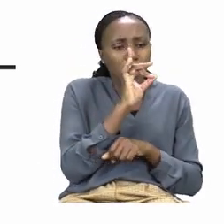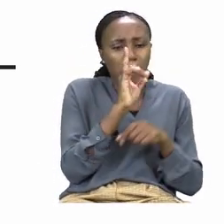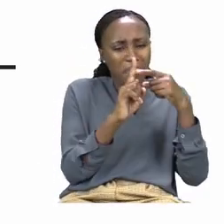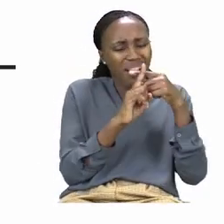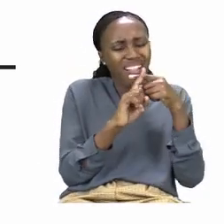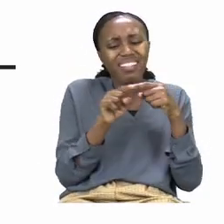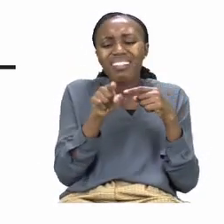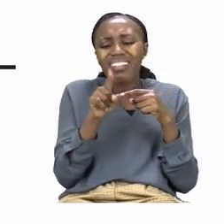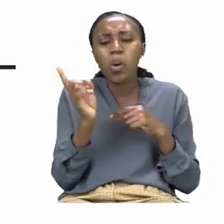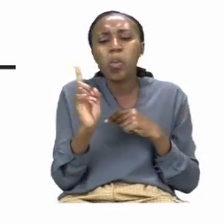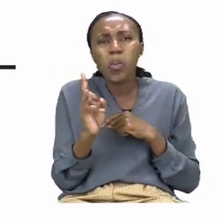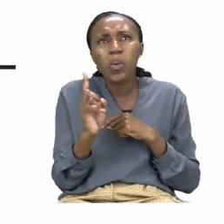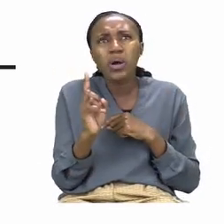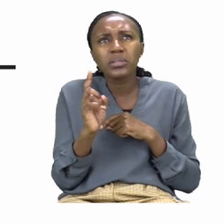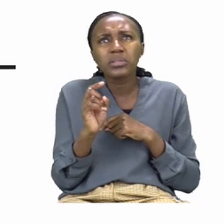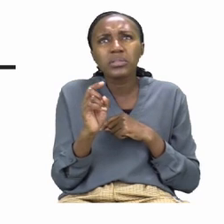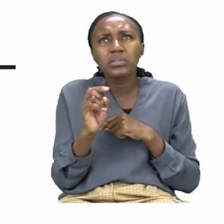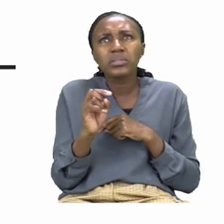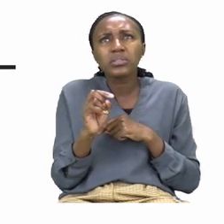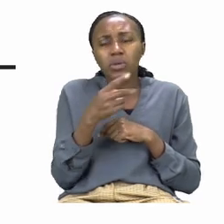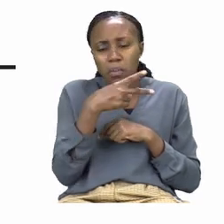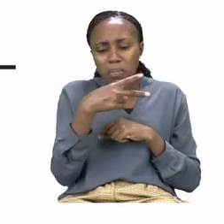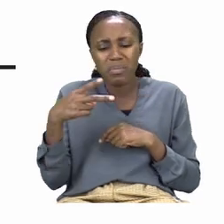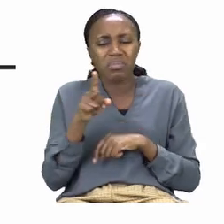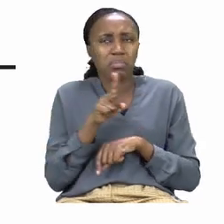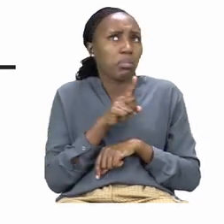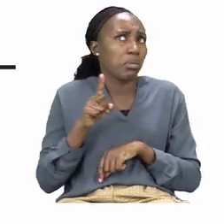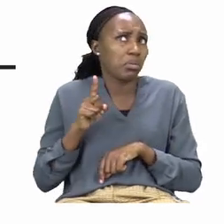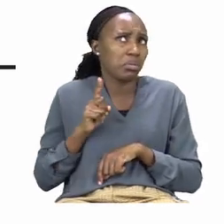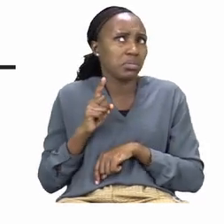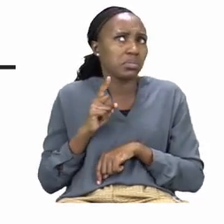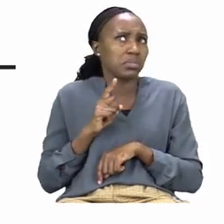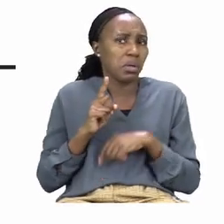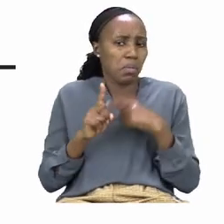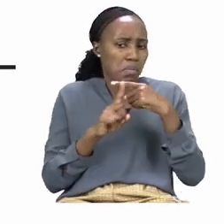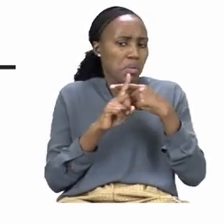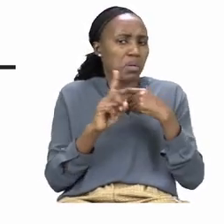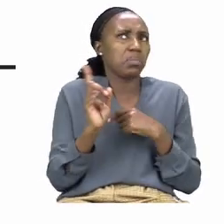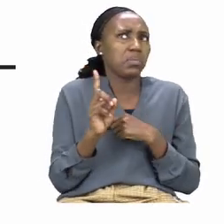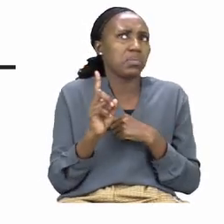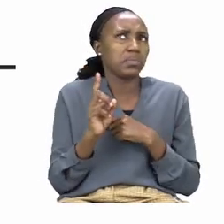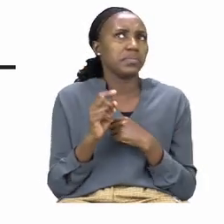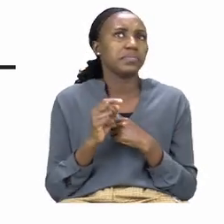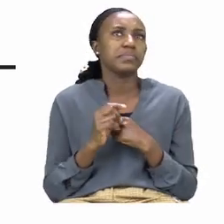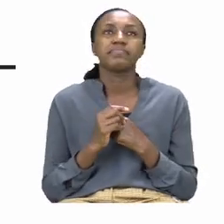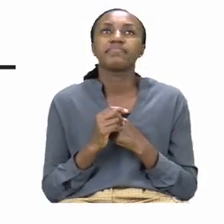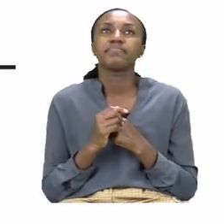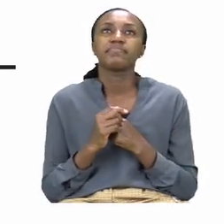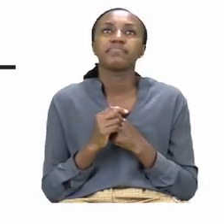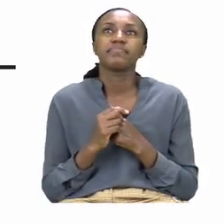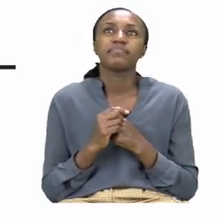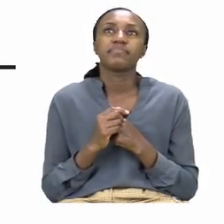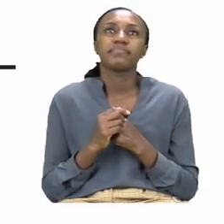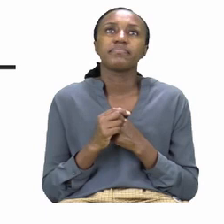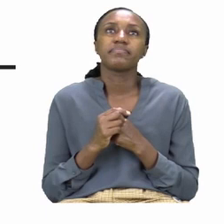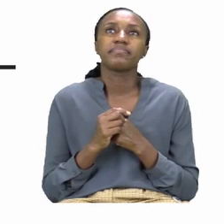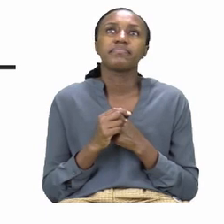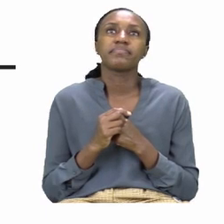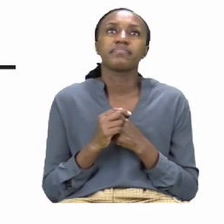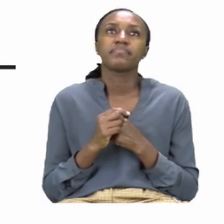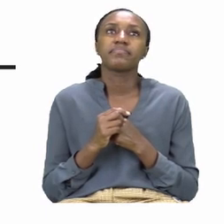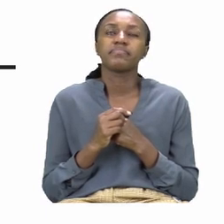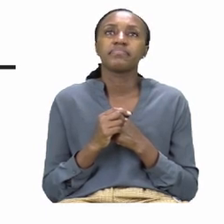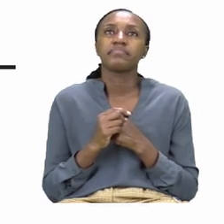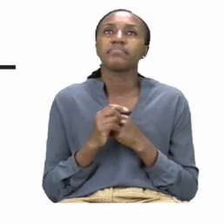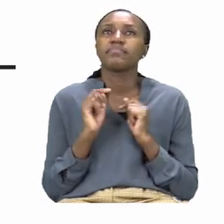to the first number in order to get to that answer. So you know what we can do